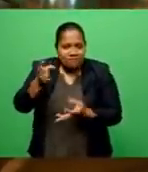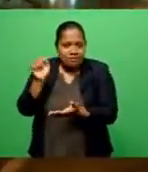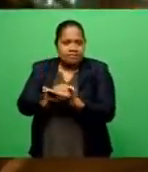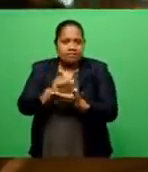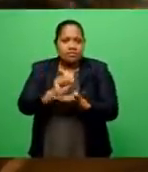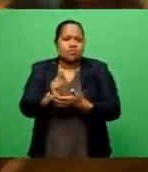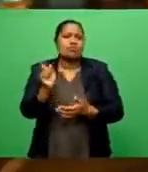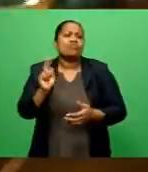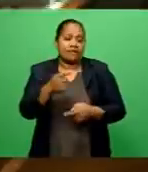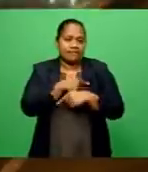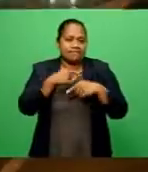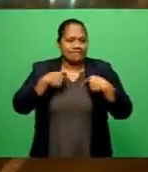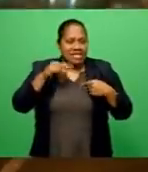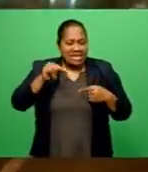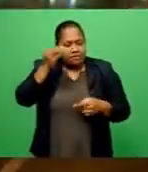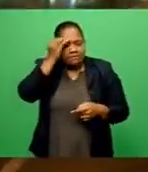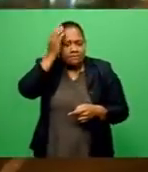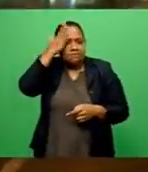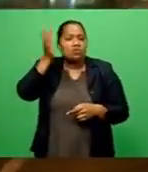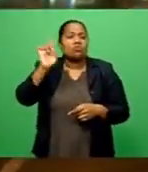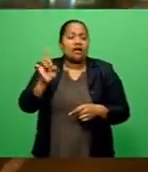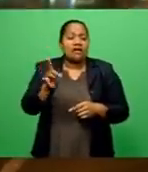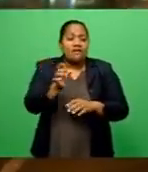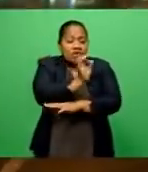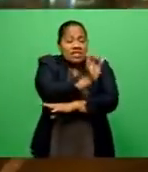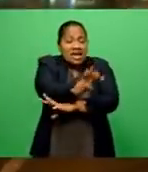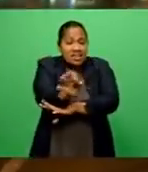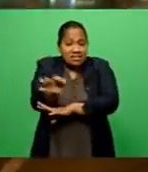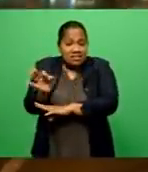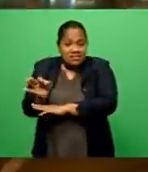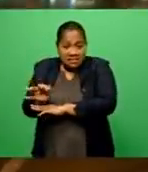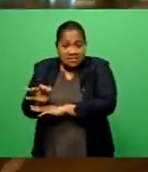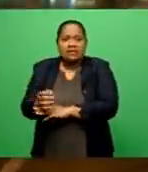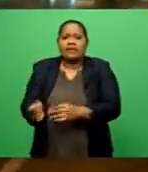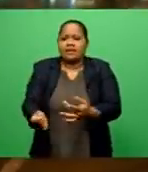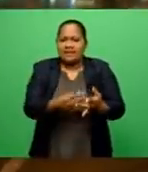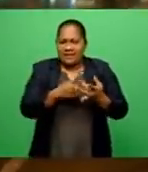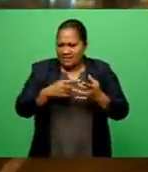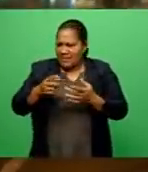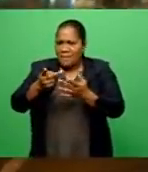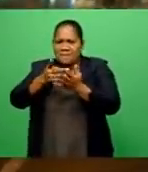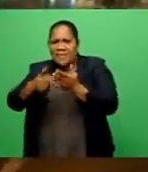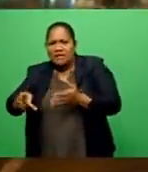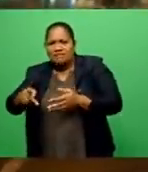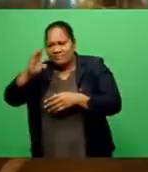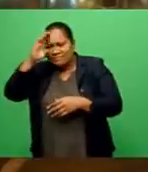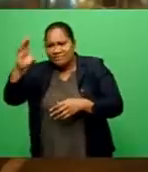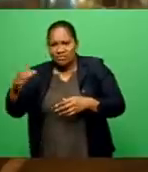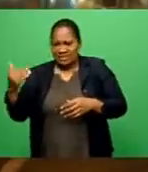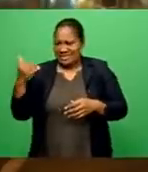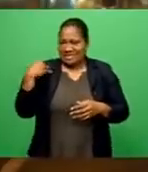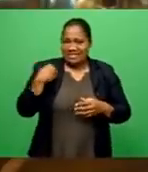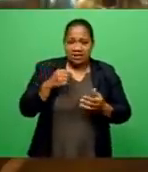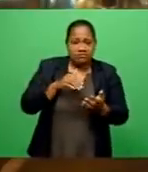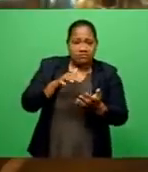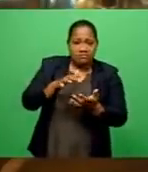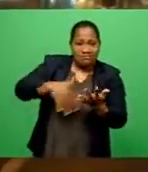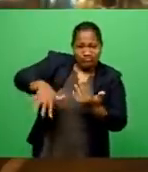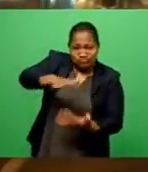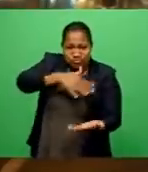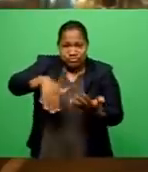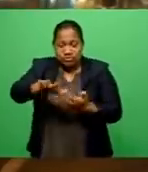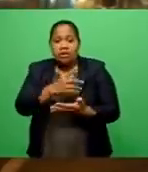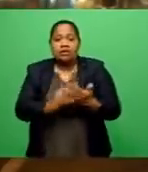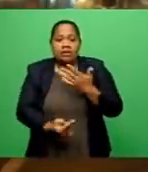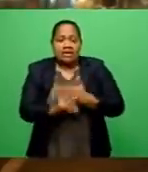that we also need to keep in mind is for Maritime Islands and also for parts of the country that was affected by TC Yasa, there's sort of like